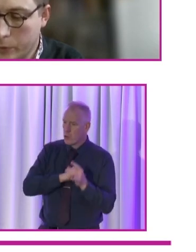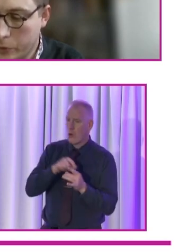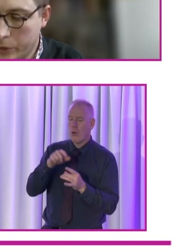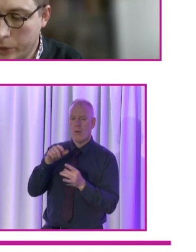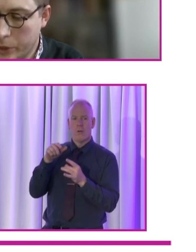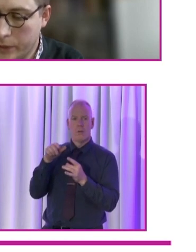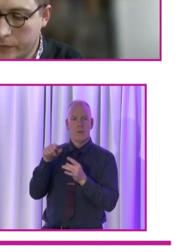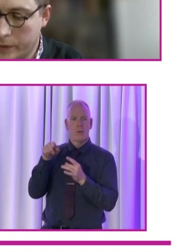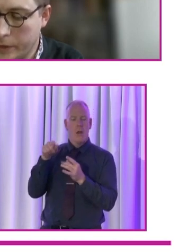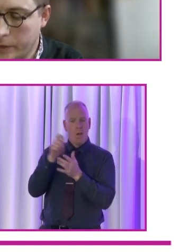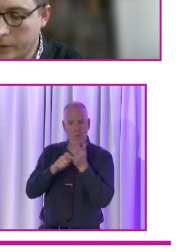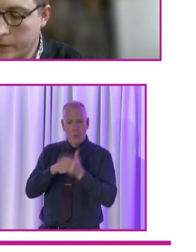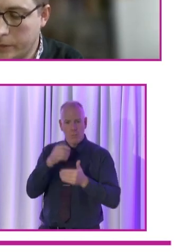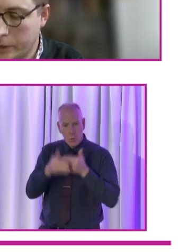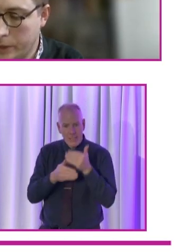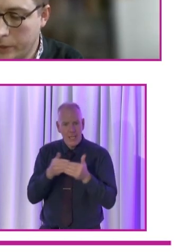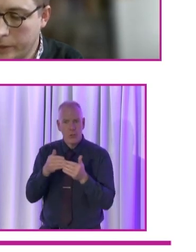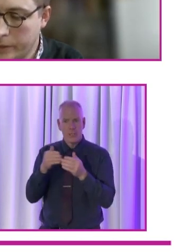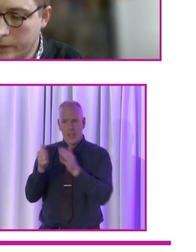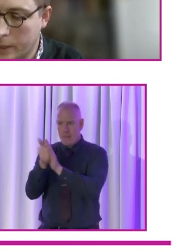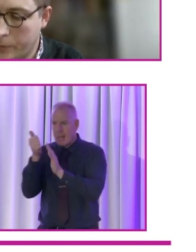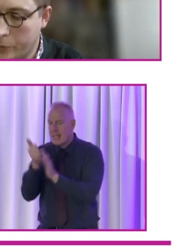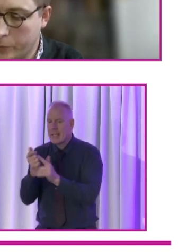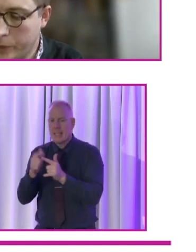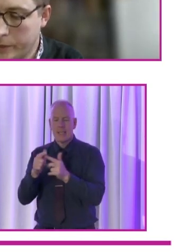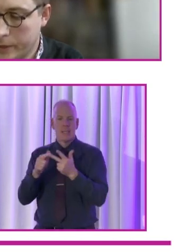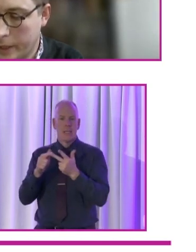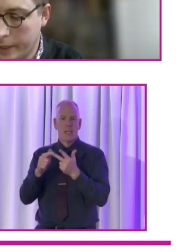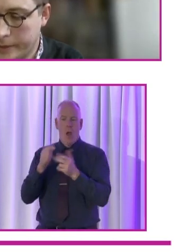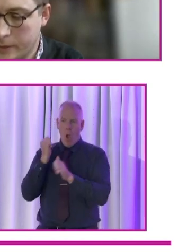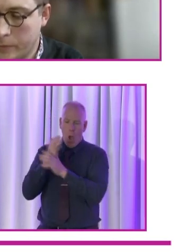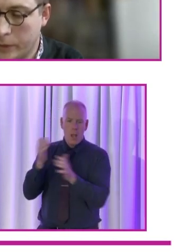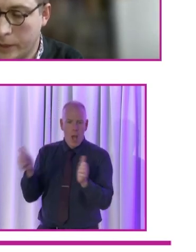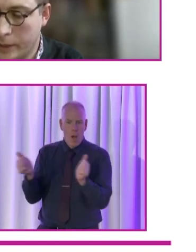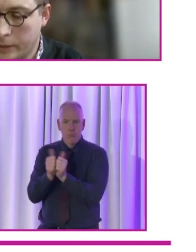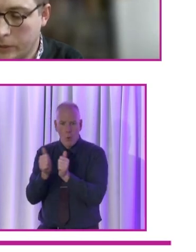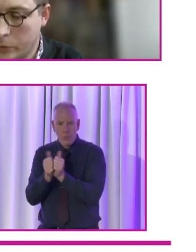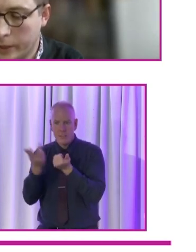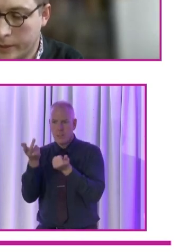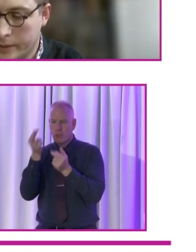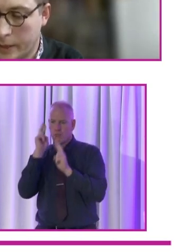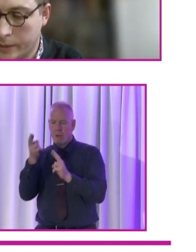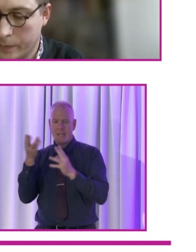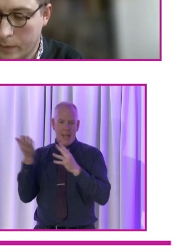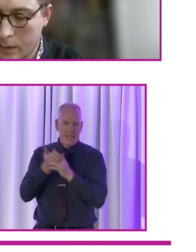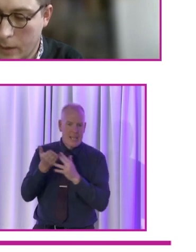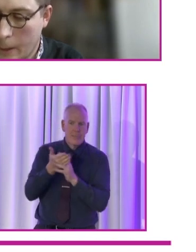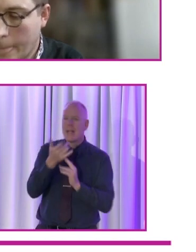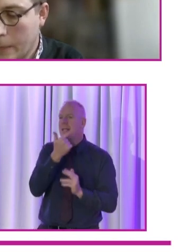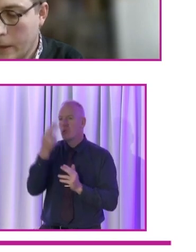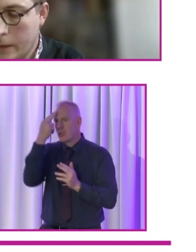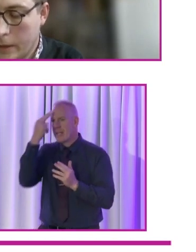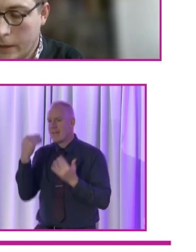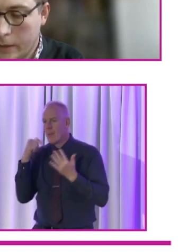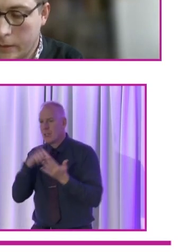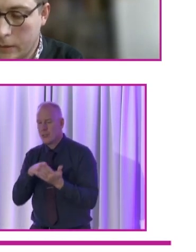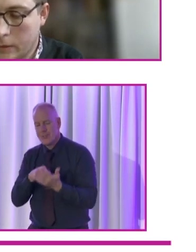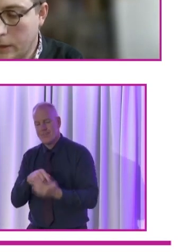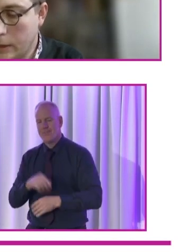that voting procedures, facilities, and materials are appropriate, accessible, and easy to understand.